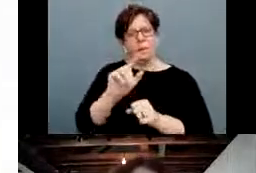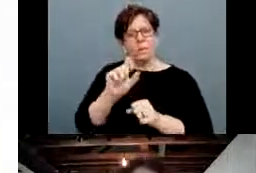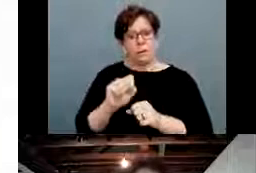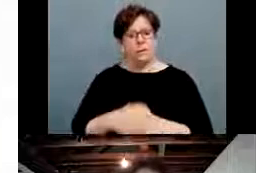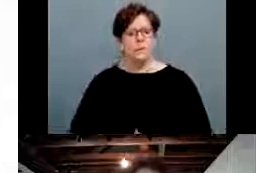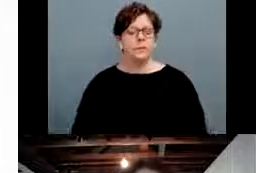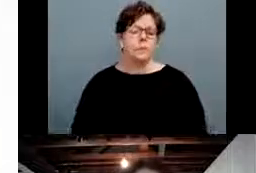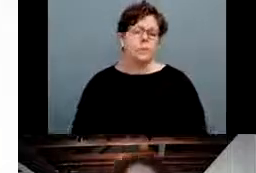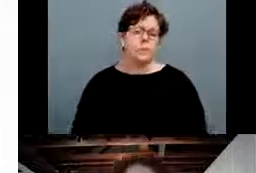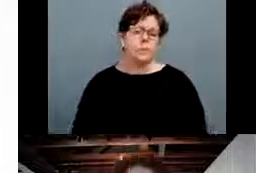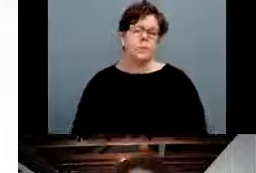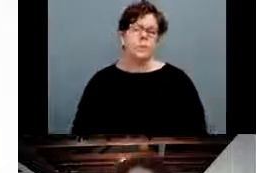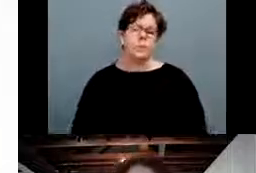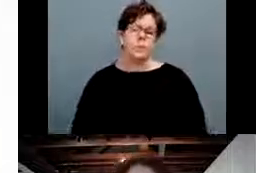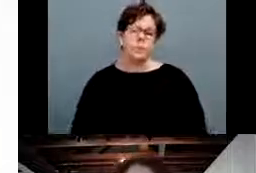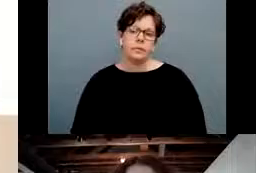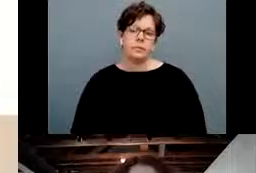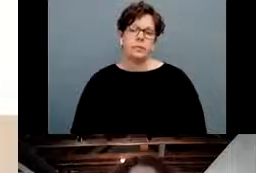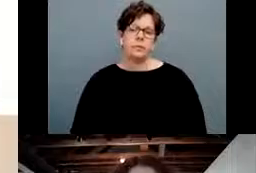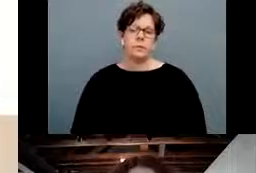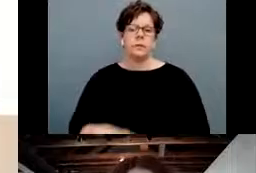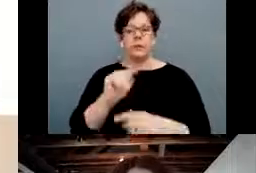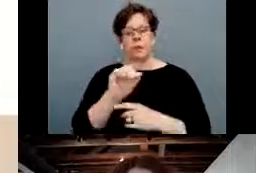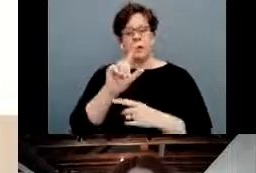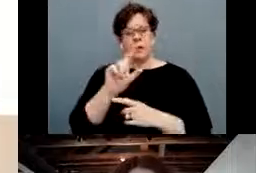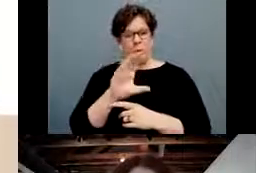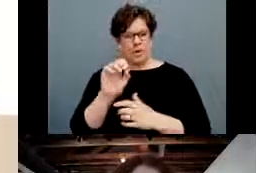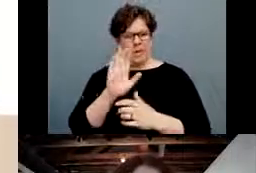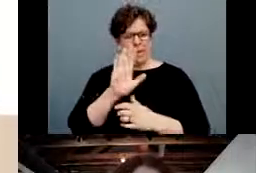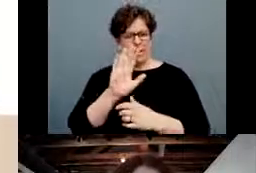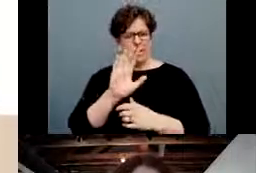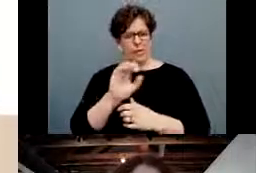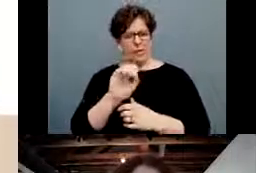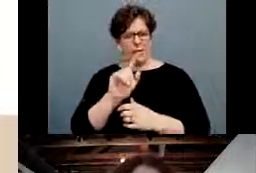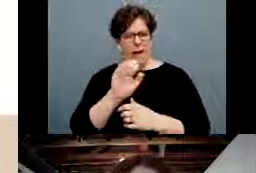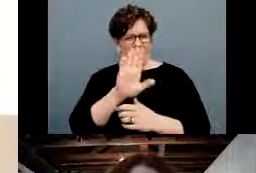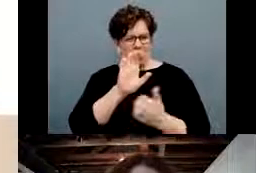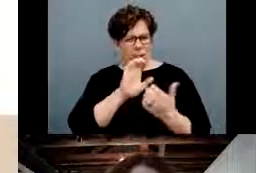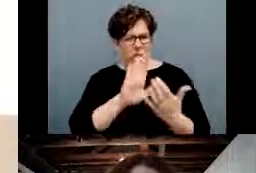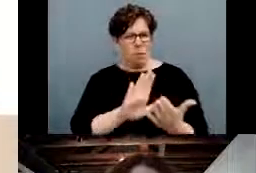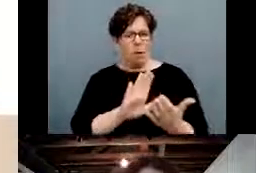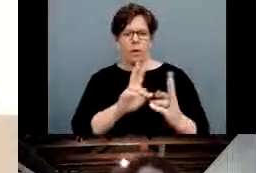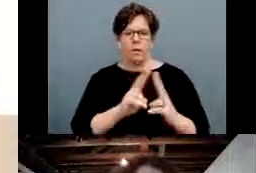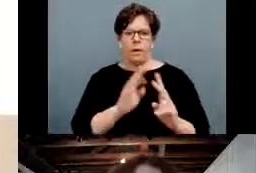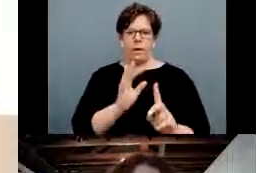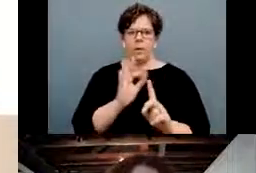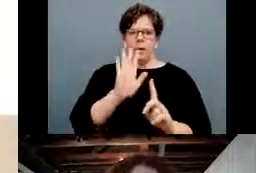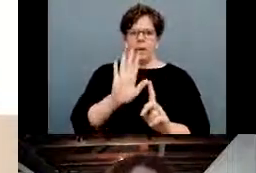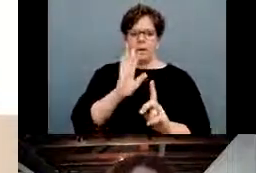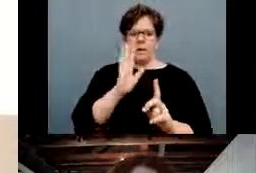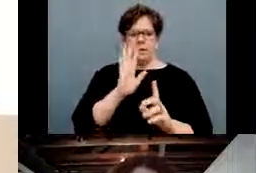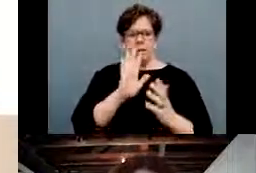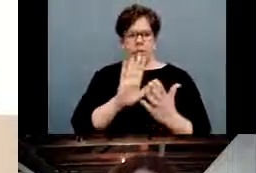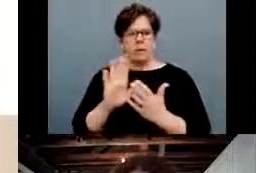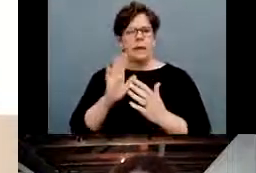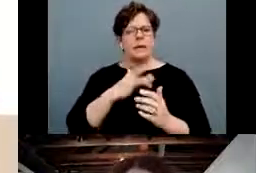So these tools and techniques really create the guidelines for how we think about the types of artwork Castle created. Today, we often group his artworks